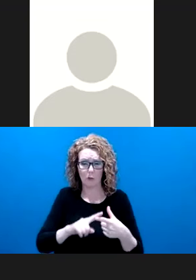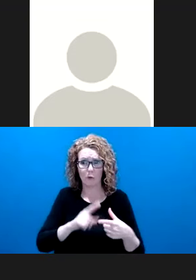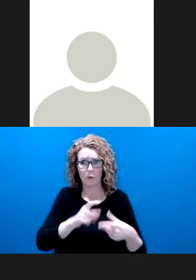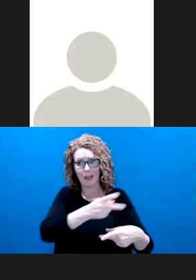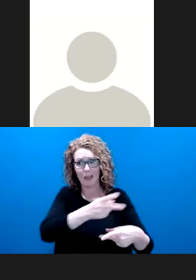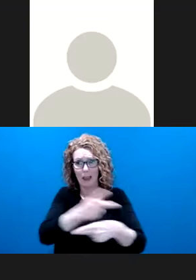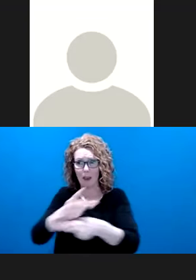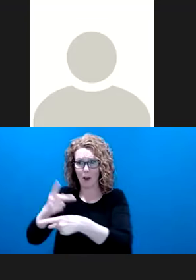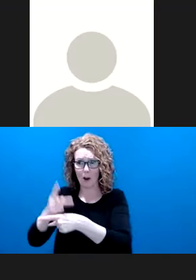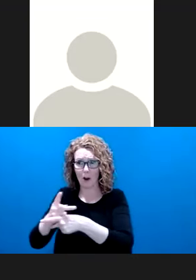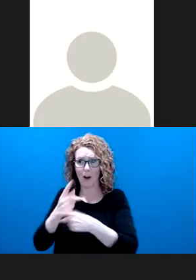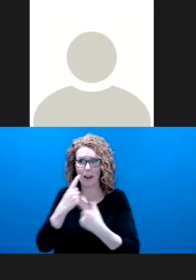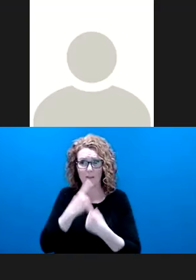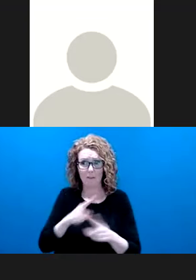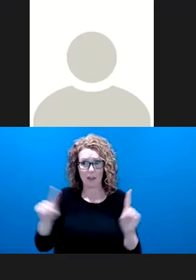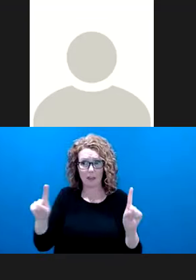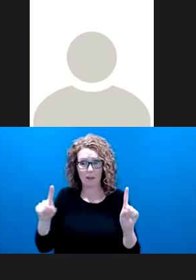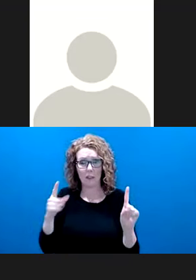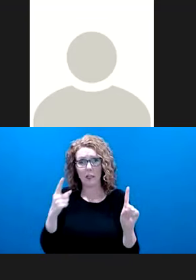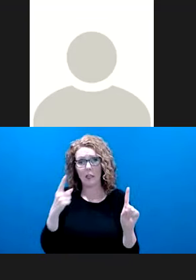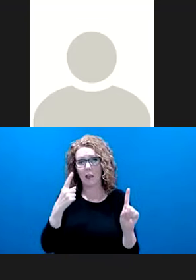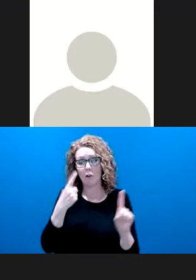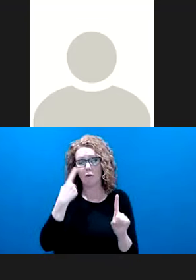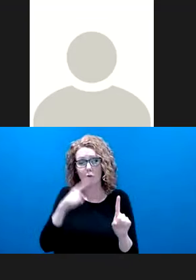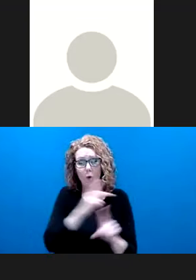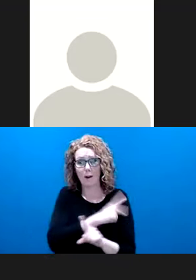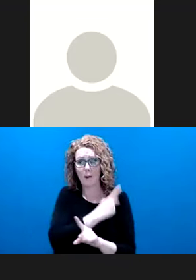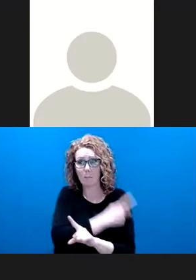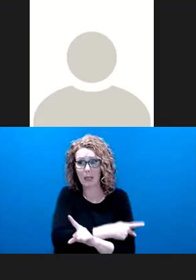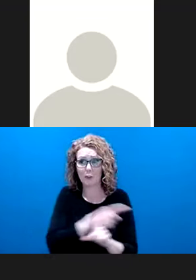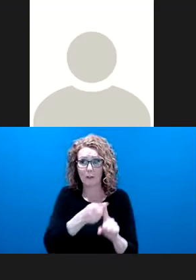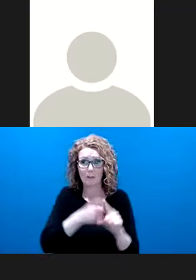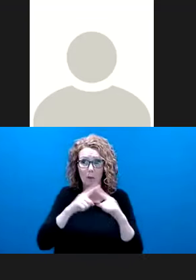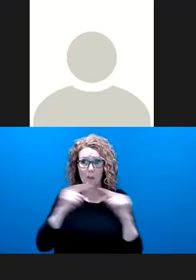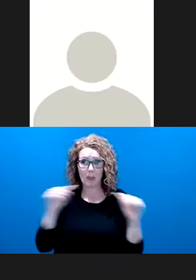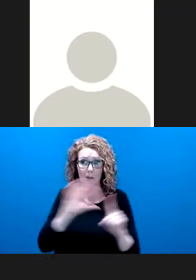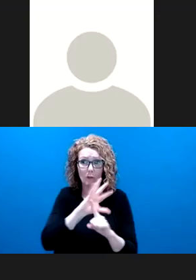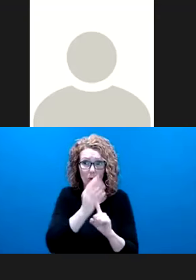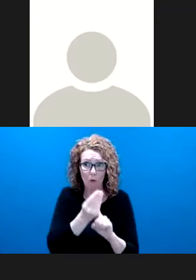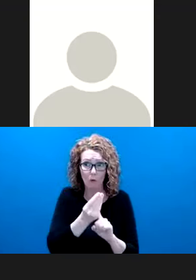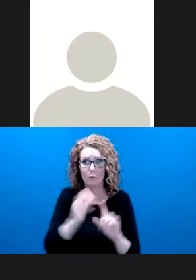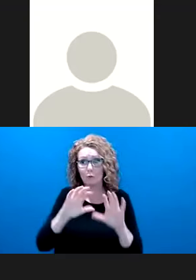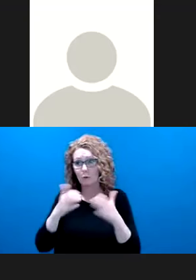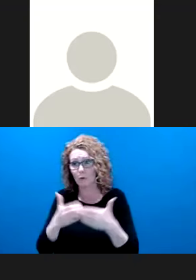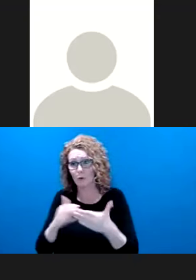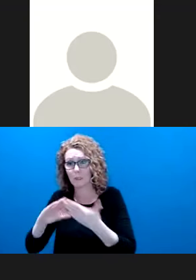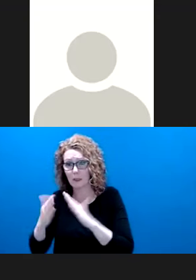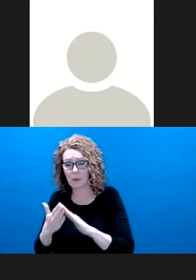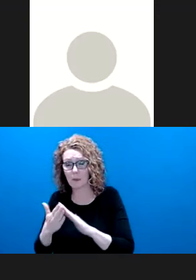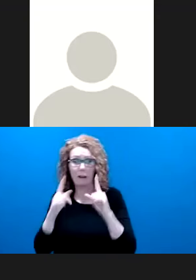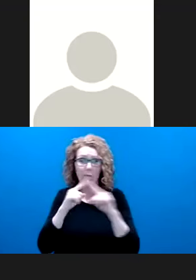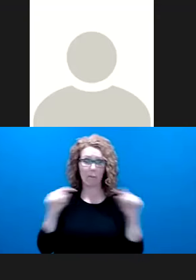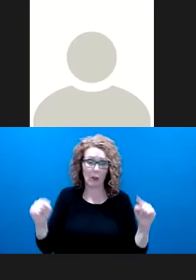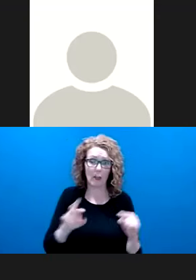for patients from diverse cultures, groups, and communities, varying in race, ethnicity, gender